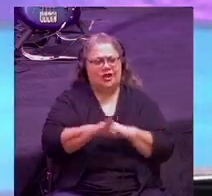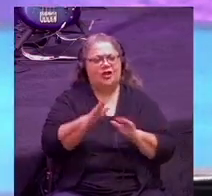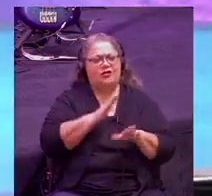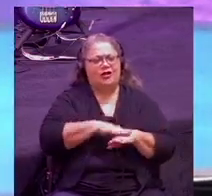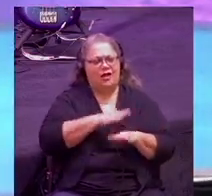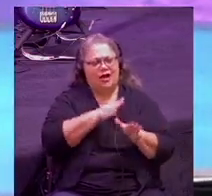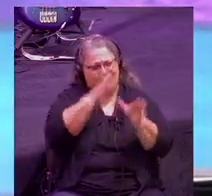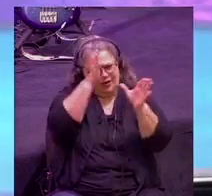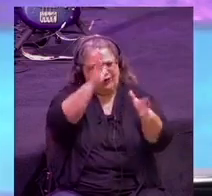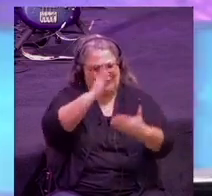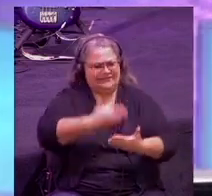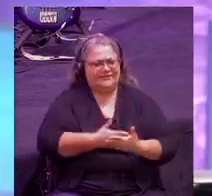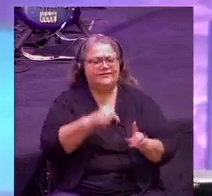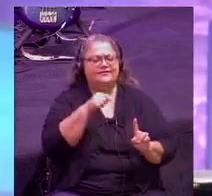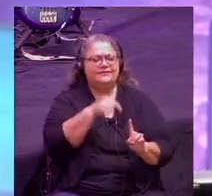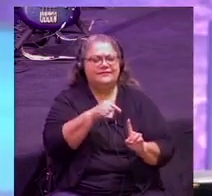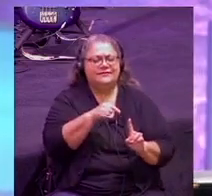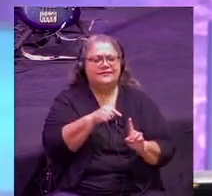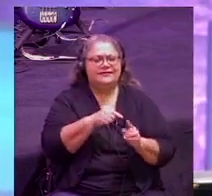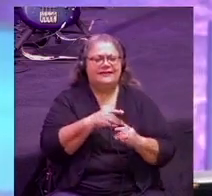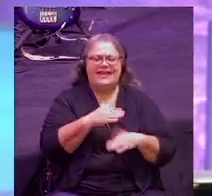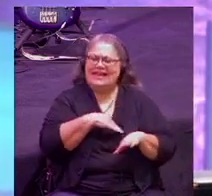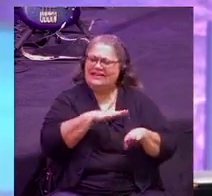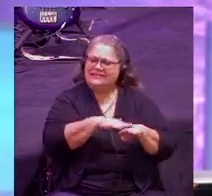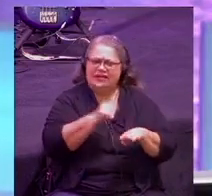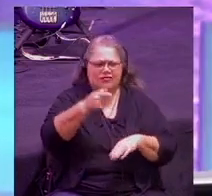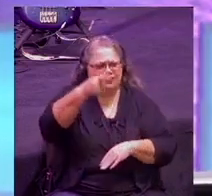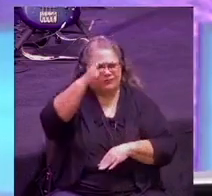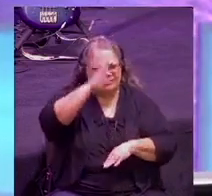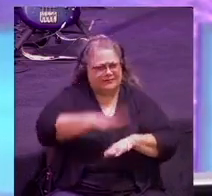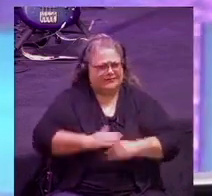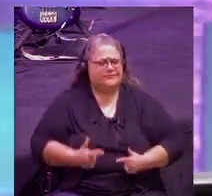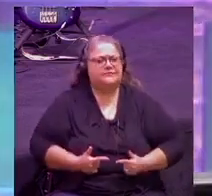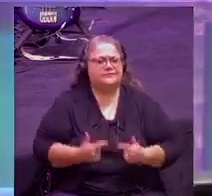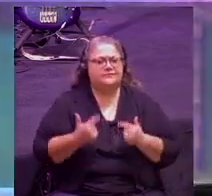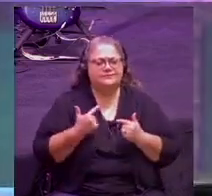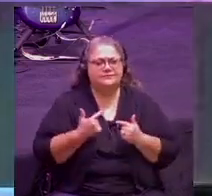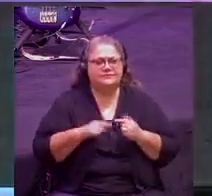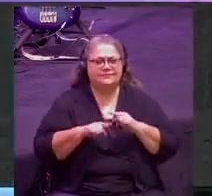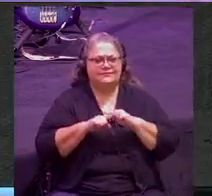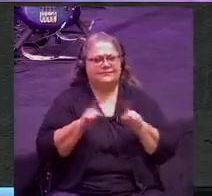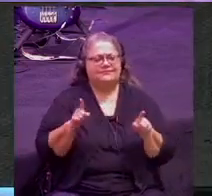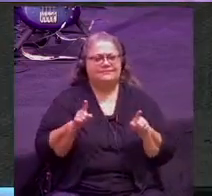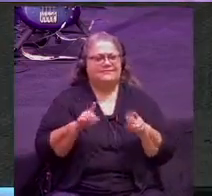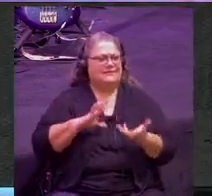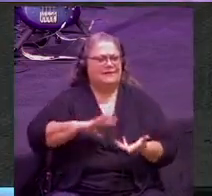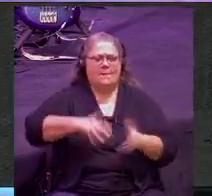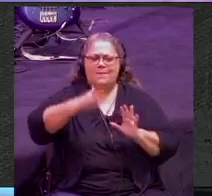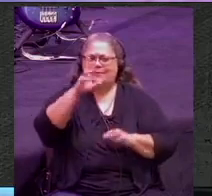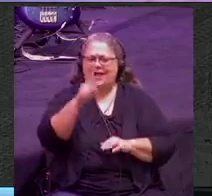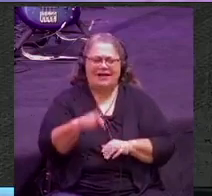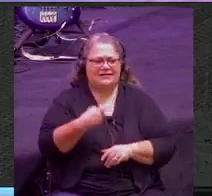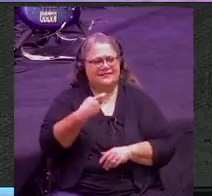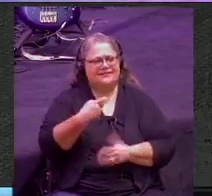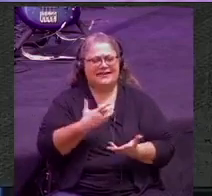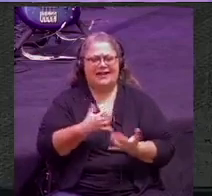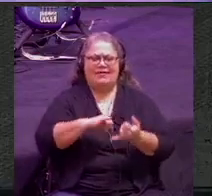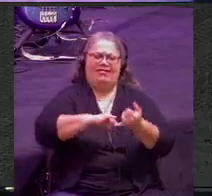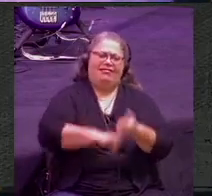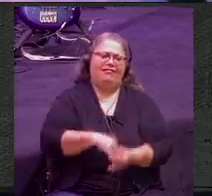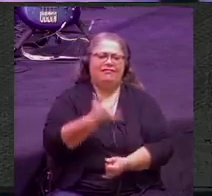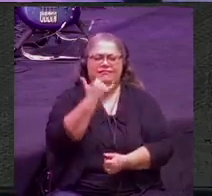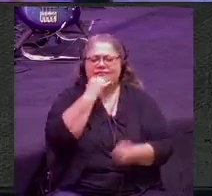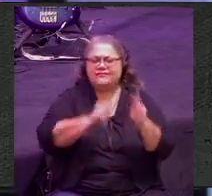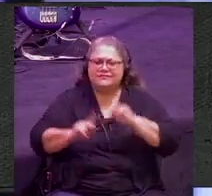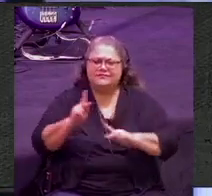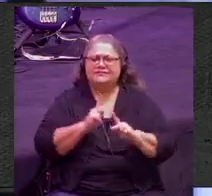grandson. My grandson has the call of God on his life, but he's so messed up. He's hanging out with the wrong crowd. He's doing